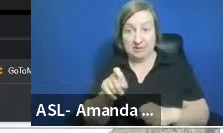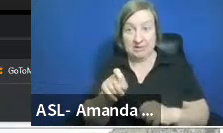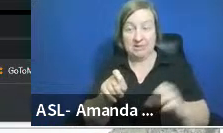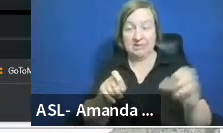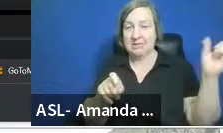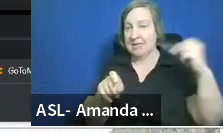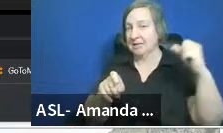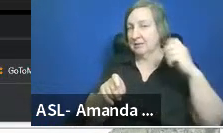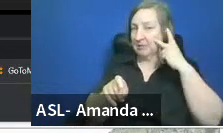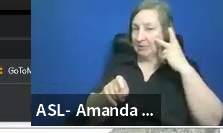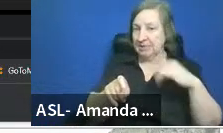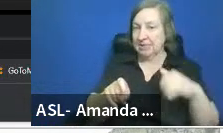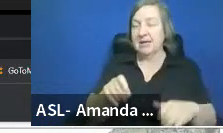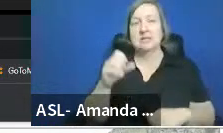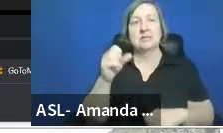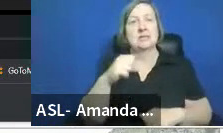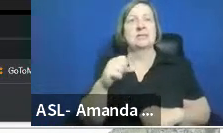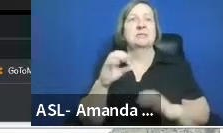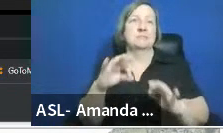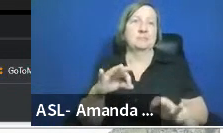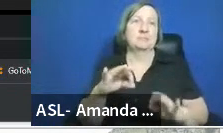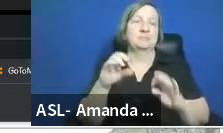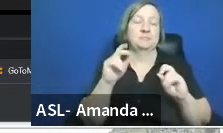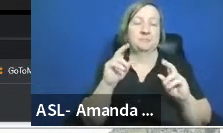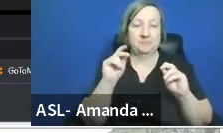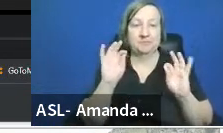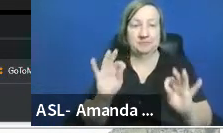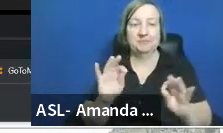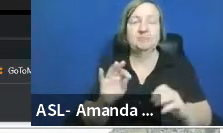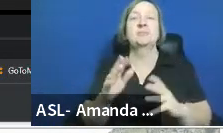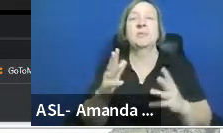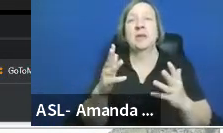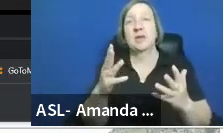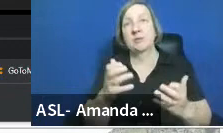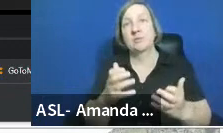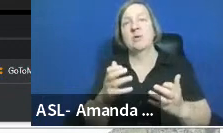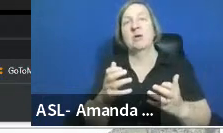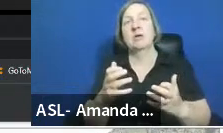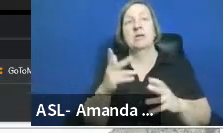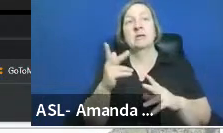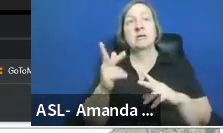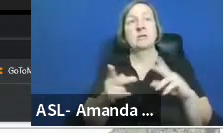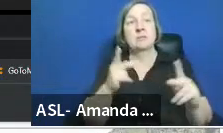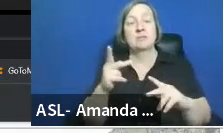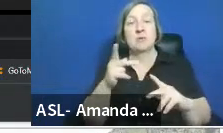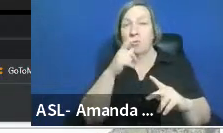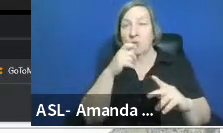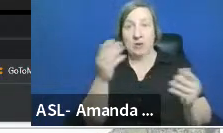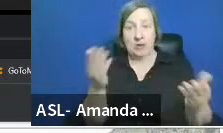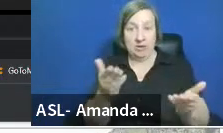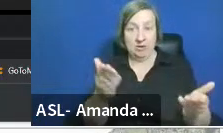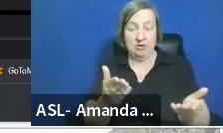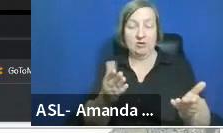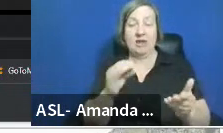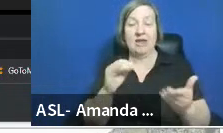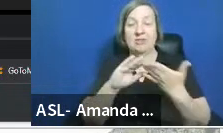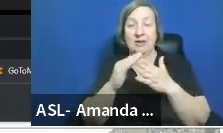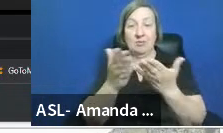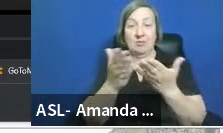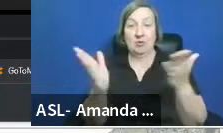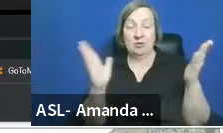Yes, we are seeing it. Oh, excellent. Okay, so I want to get the folks on the call and the